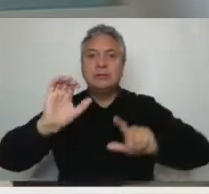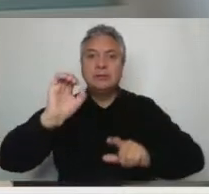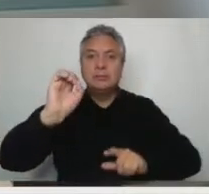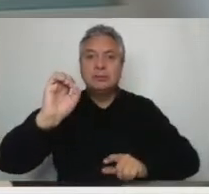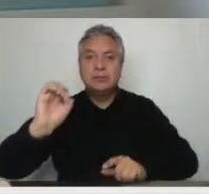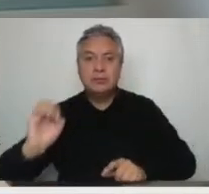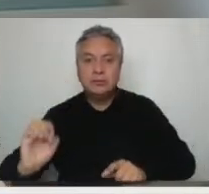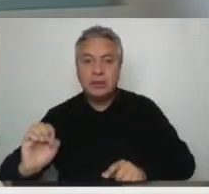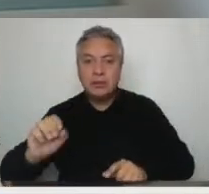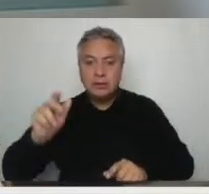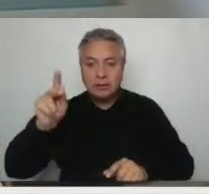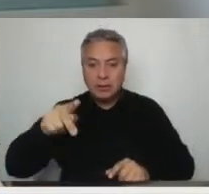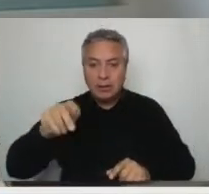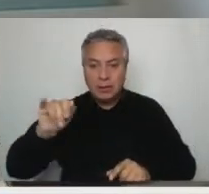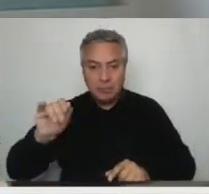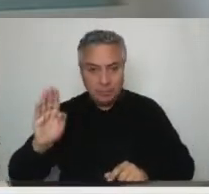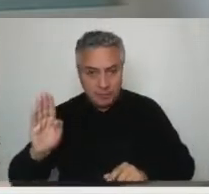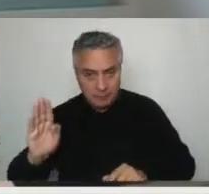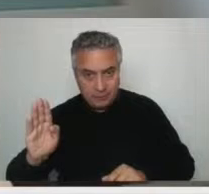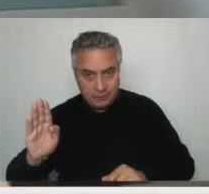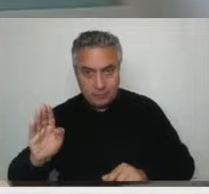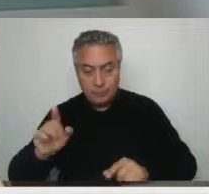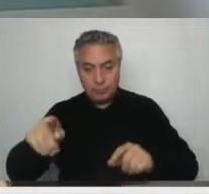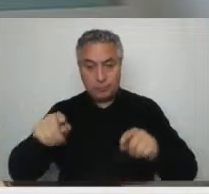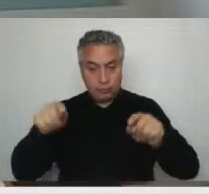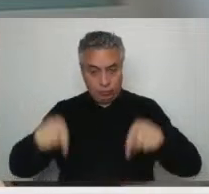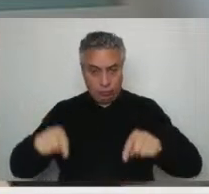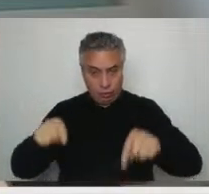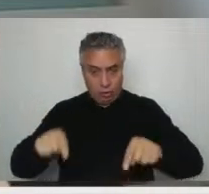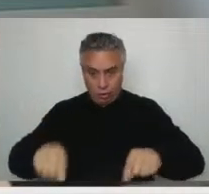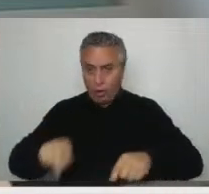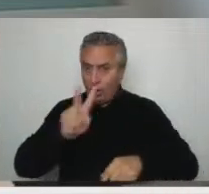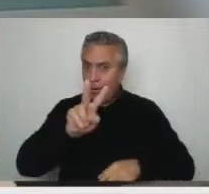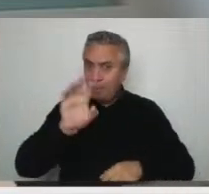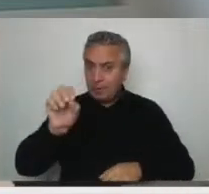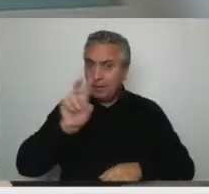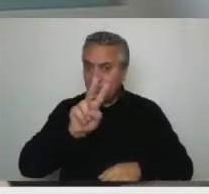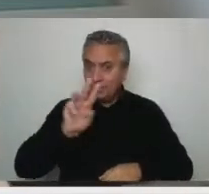today, 2023, is about 2.5,